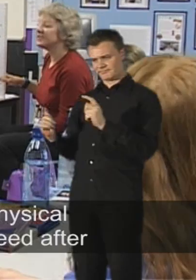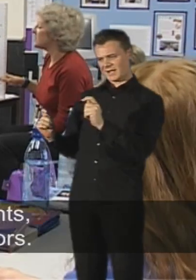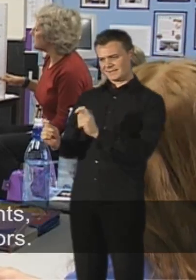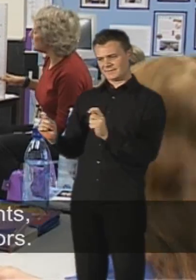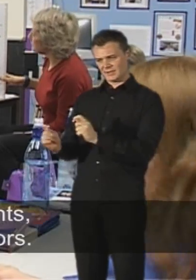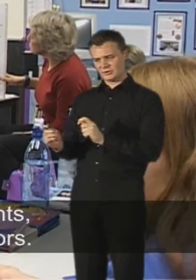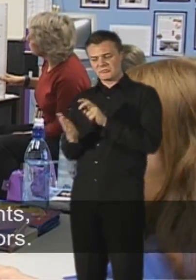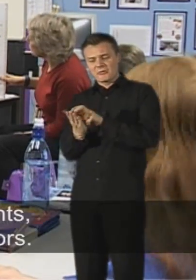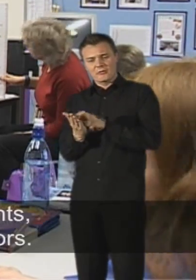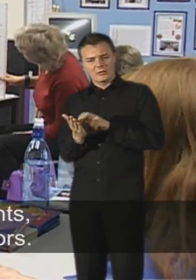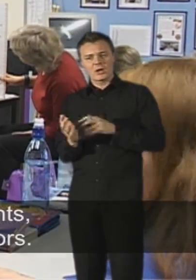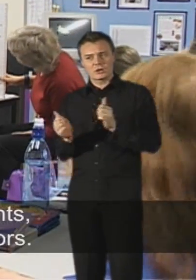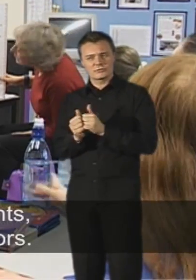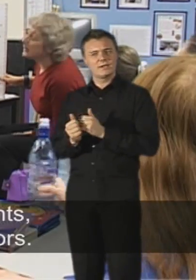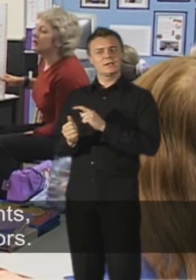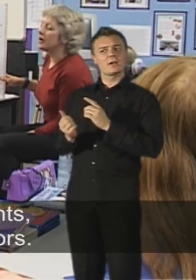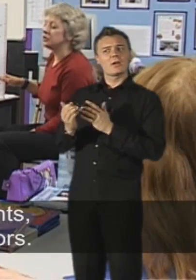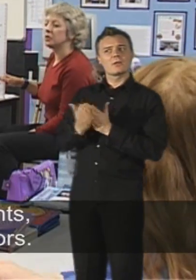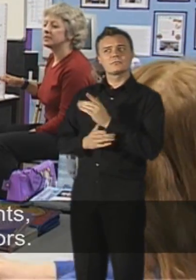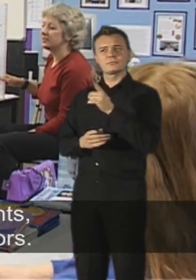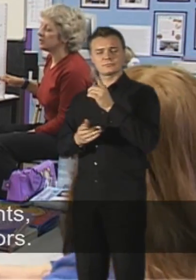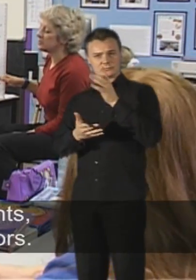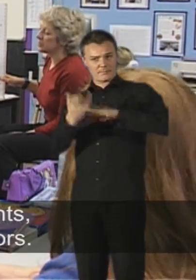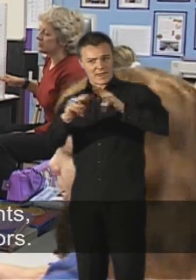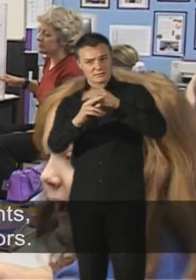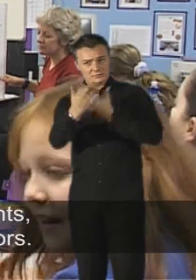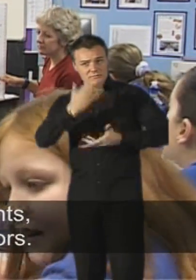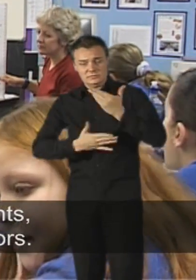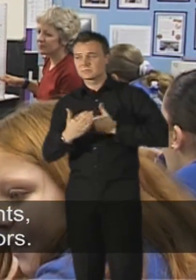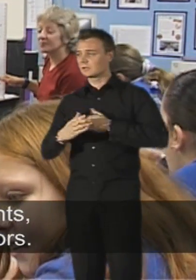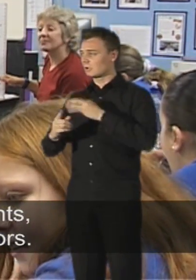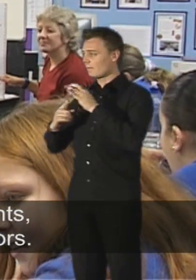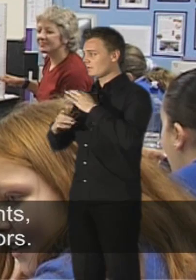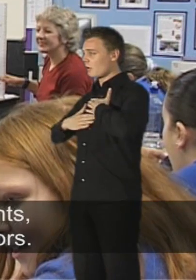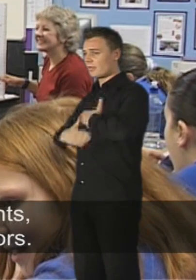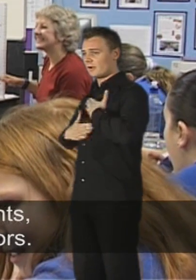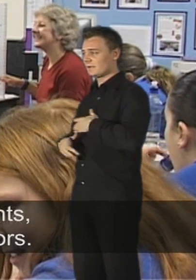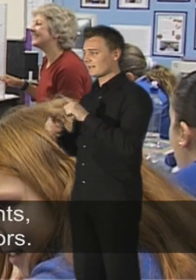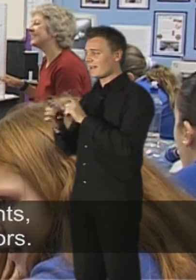agreed after consultation with Stephanie's parents, her physiotherapist and LEA advisors.